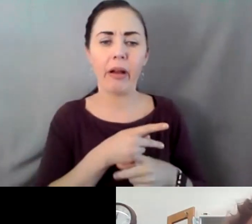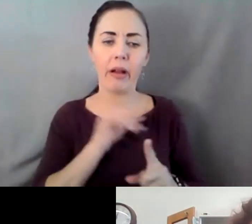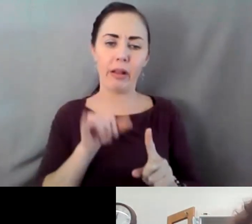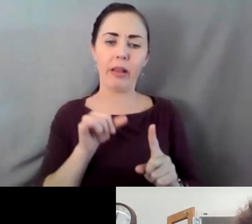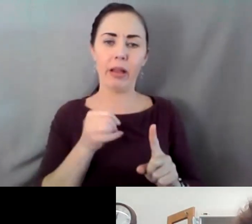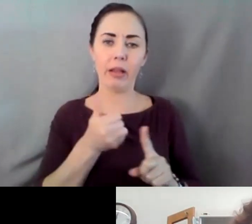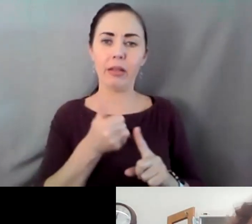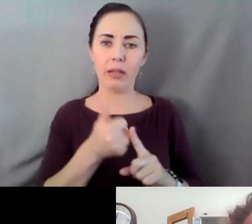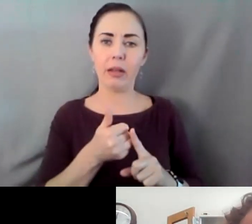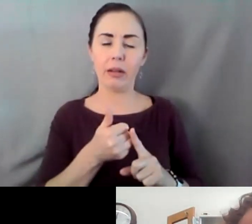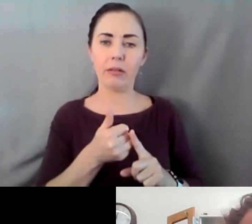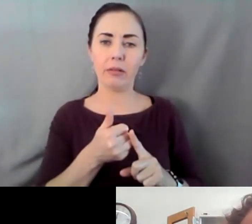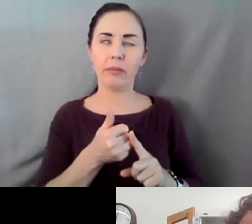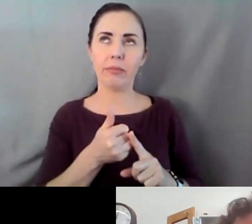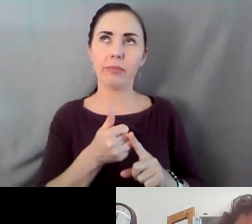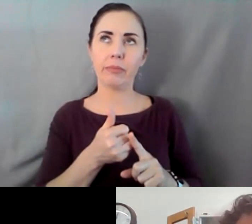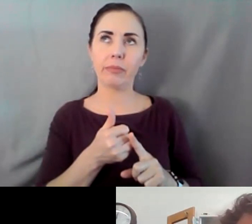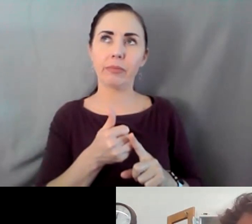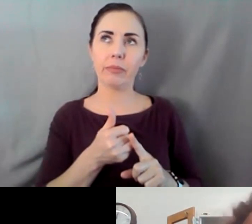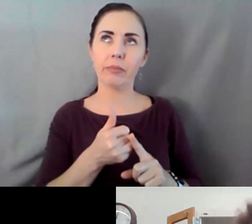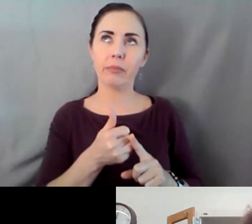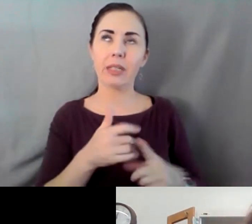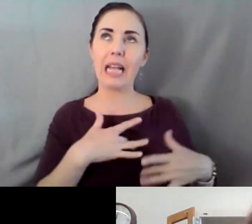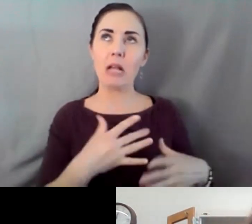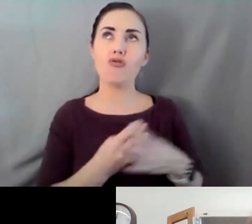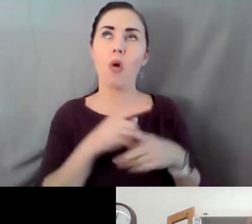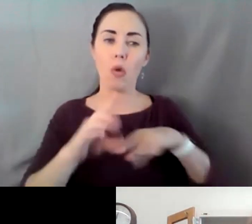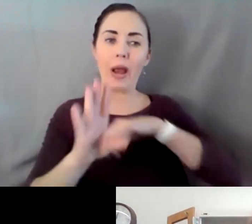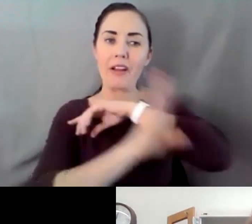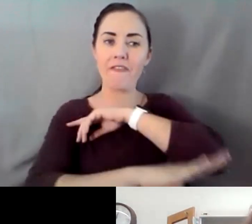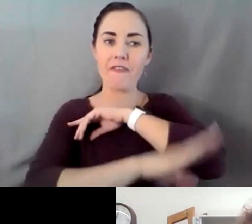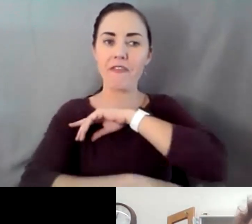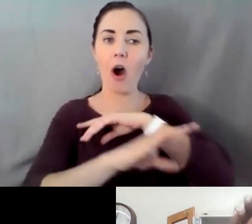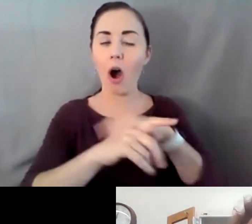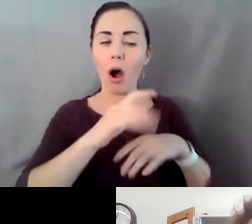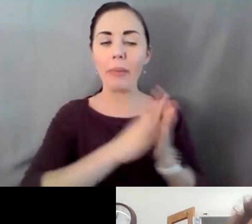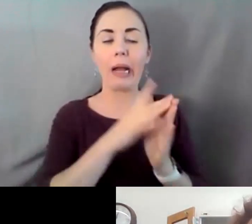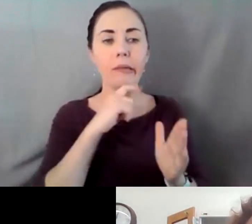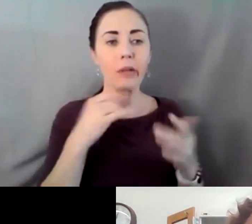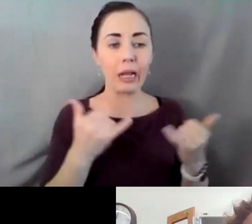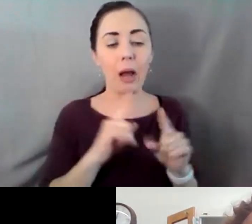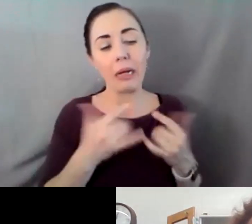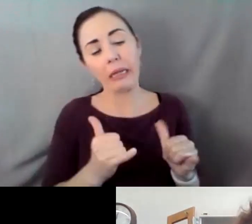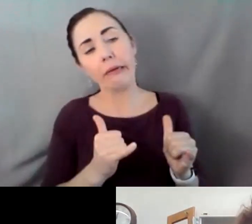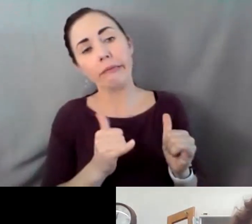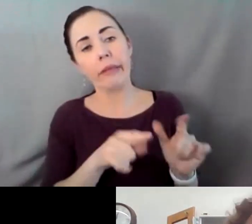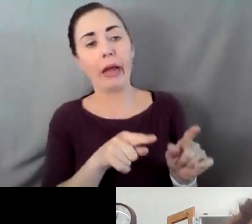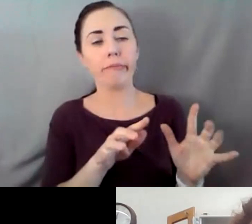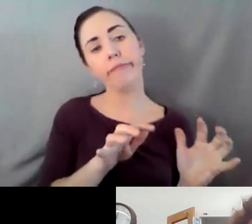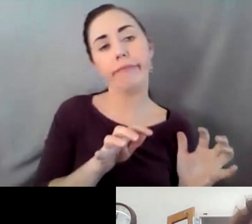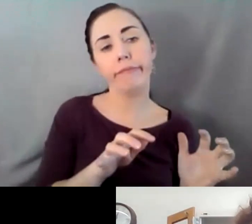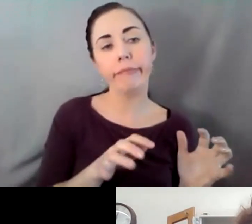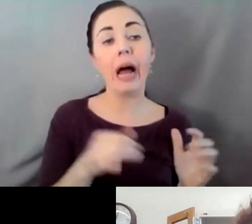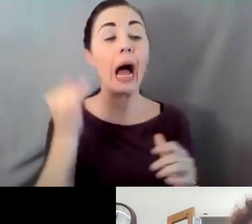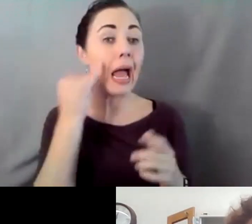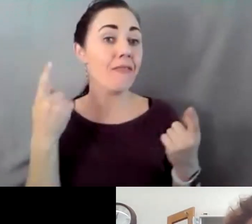produced their mushrooms in the fall, and they've now dried out somewhat, but they're still there. And if you get a warm